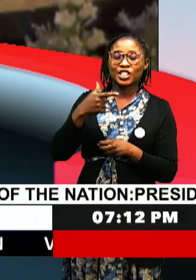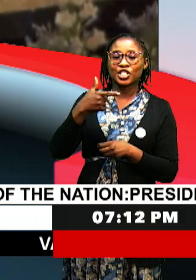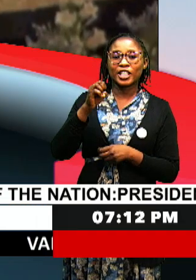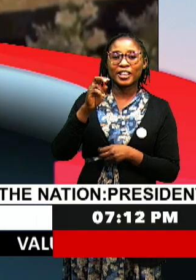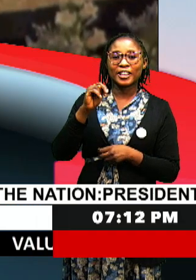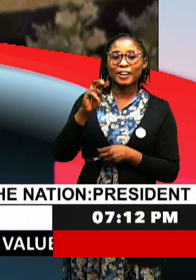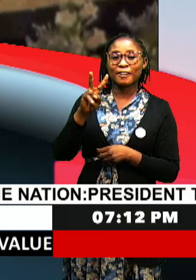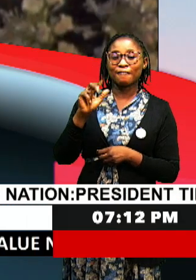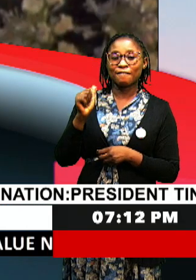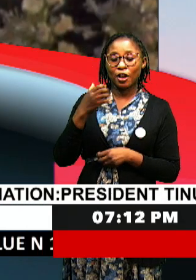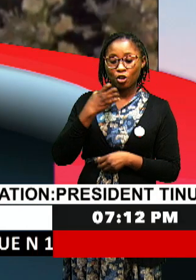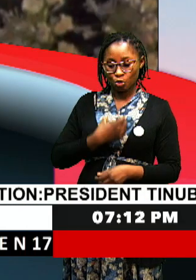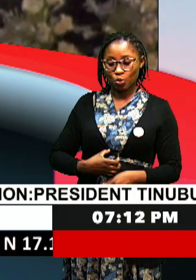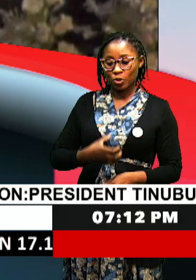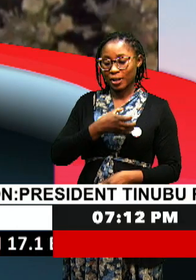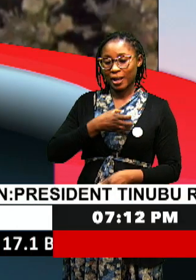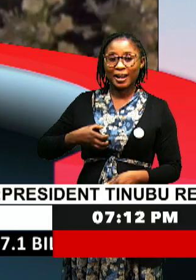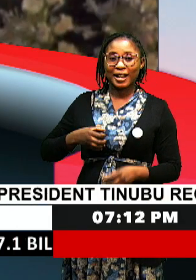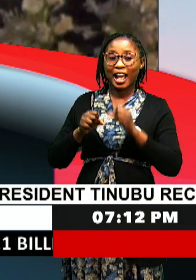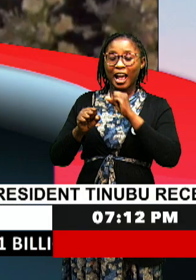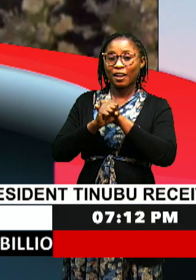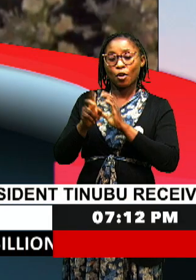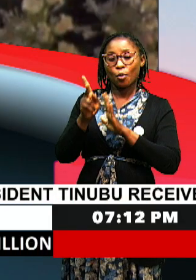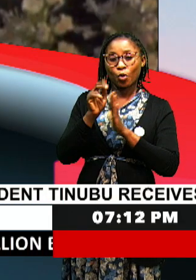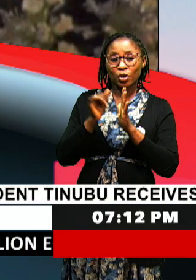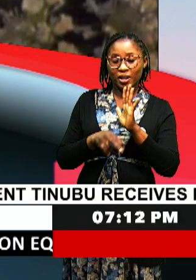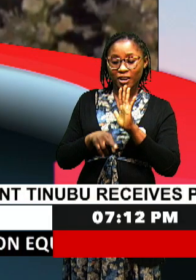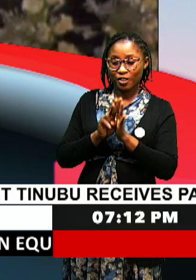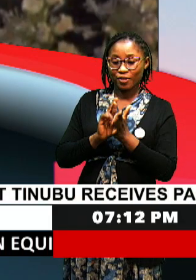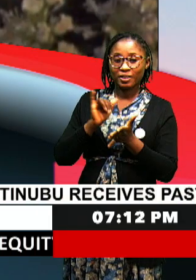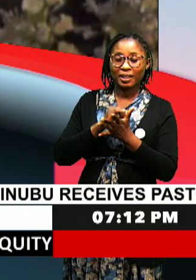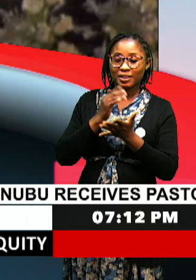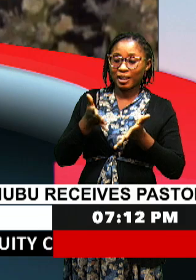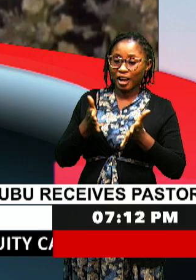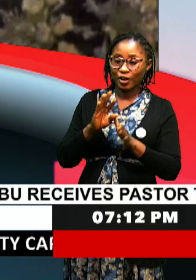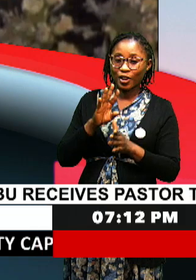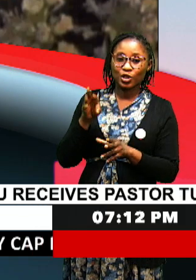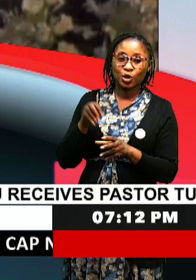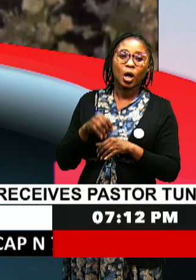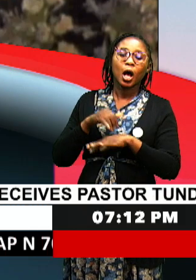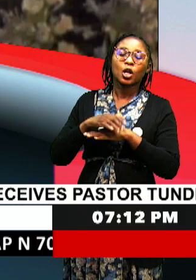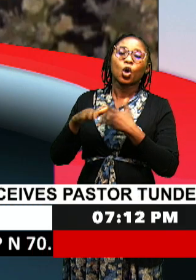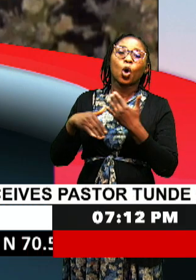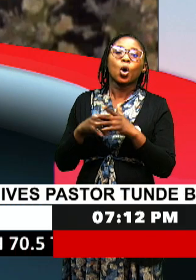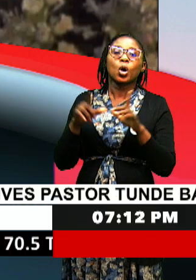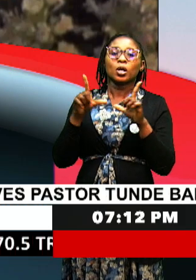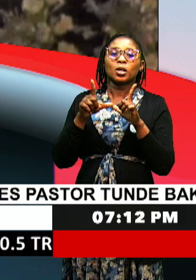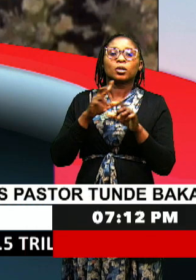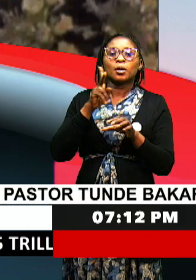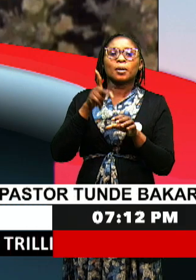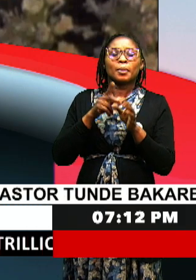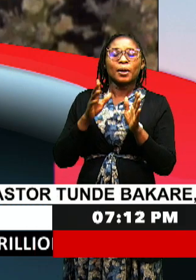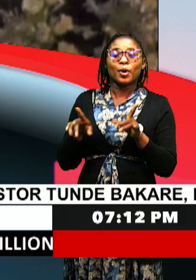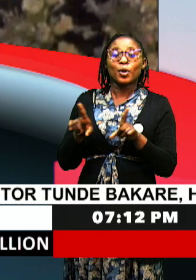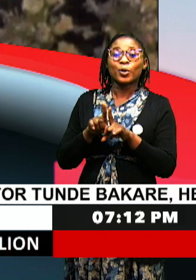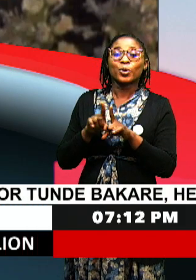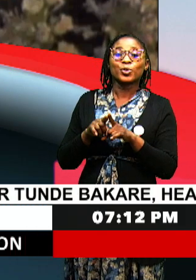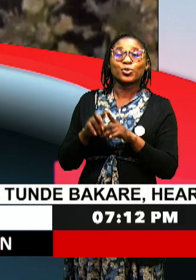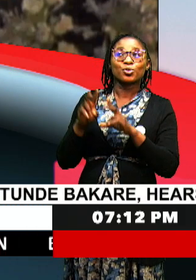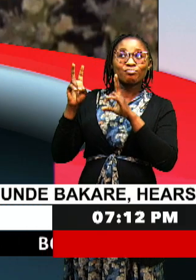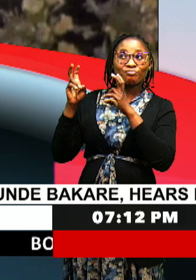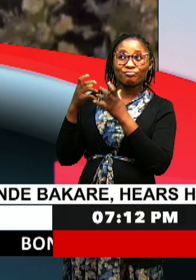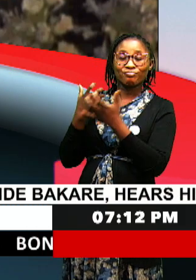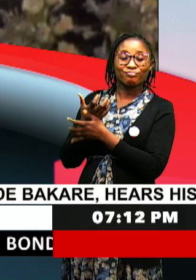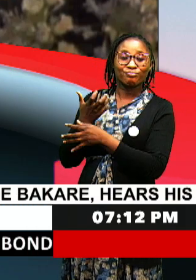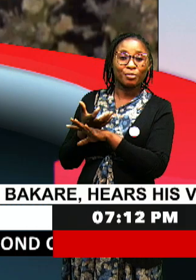Switzerland, advocates policy reviews that allows for inclusion at all levels. Participants also made a case for